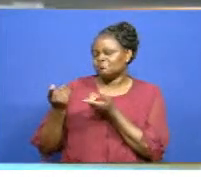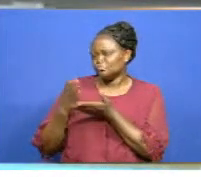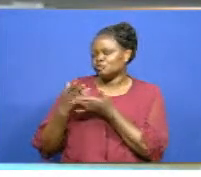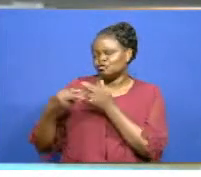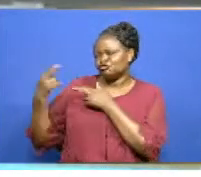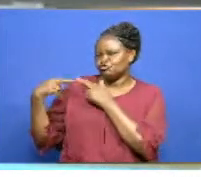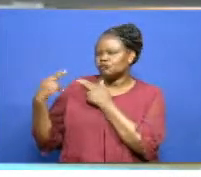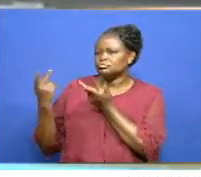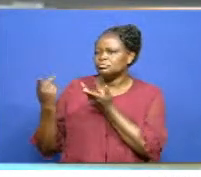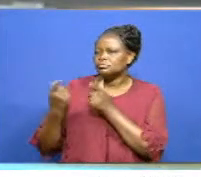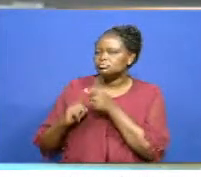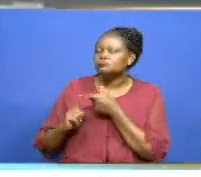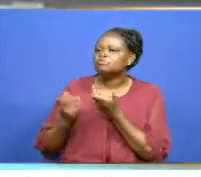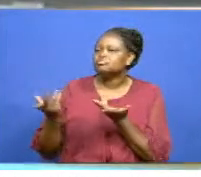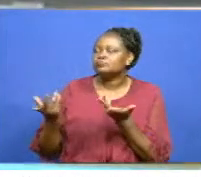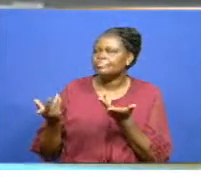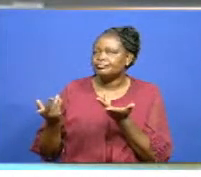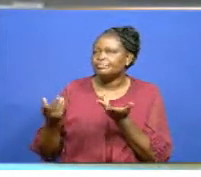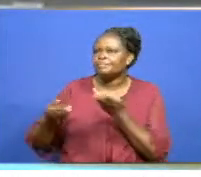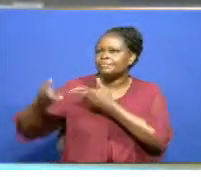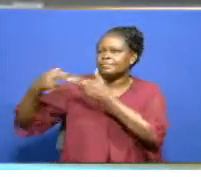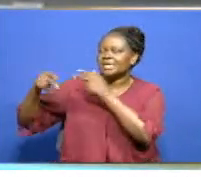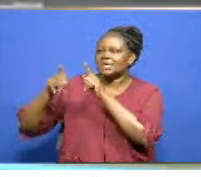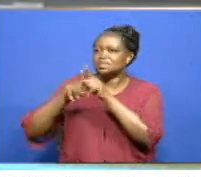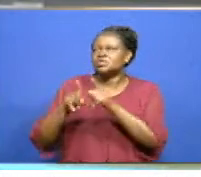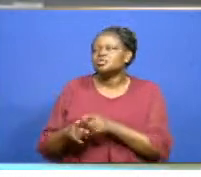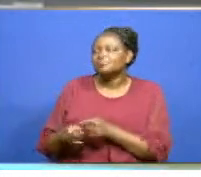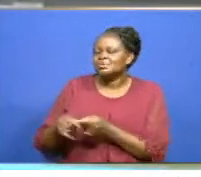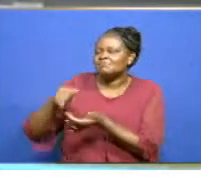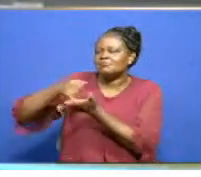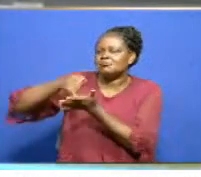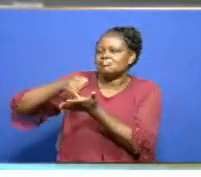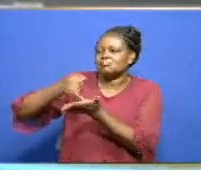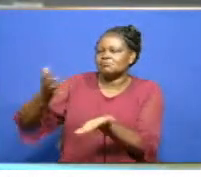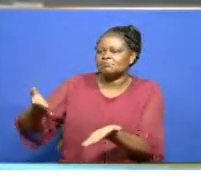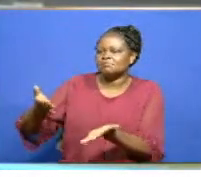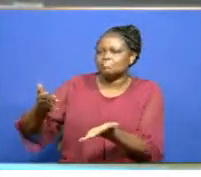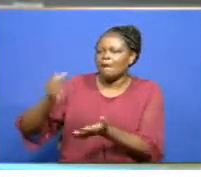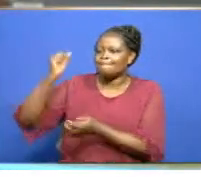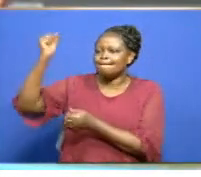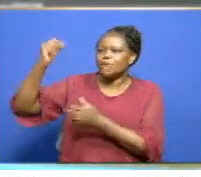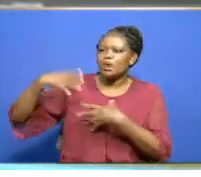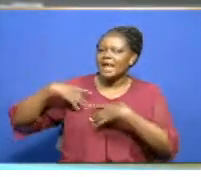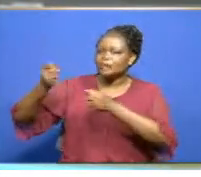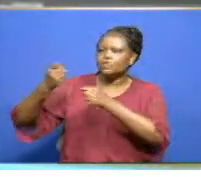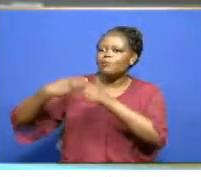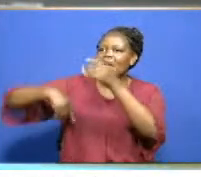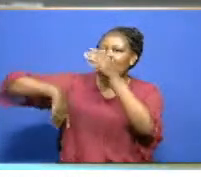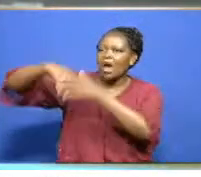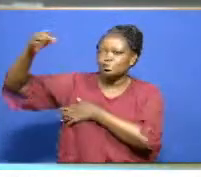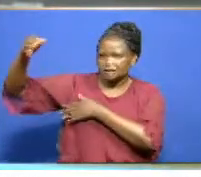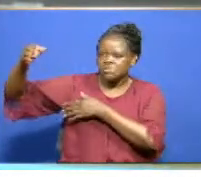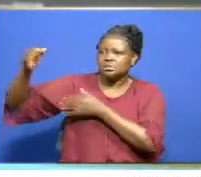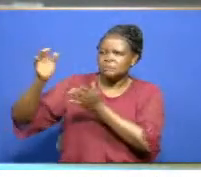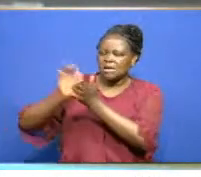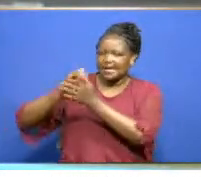historical. It's extremely historical, and it has also been entrenched by political interest from outside and from